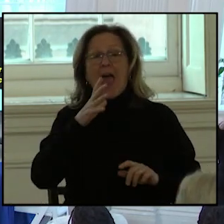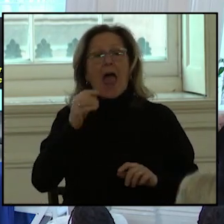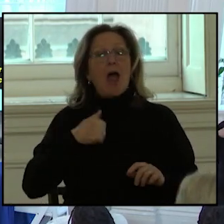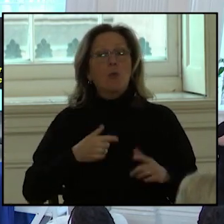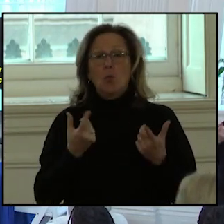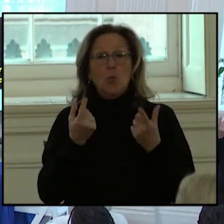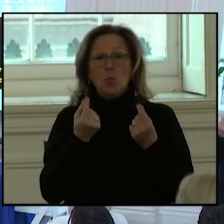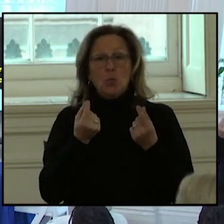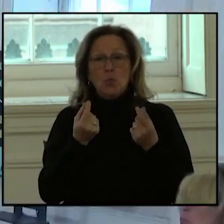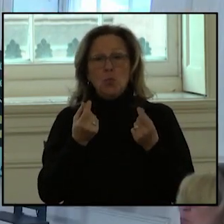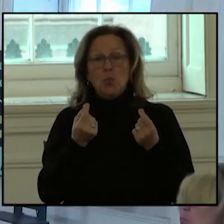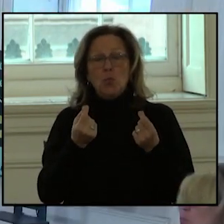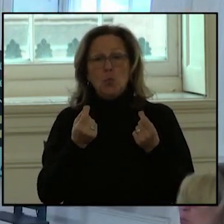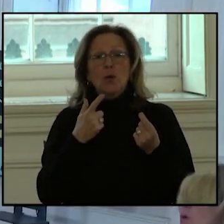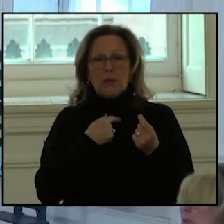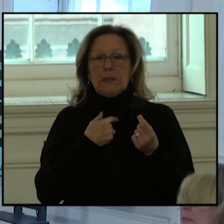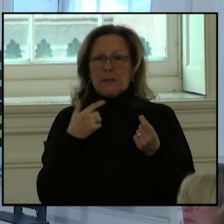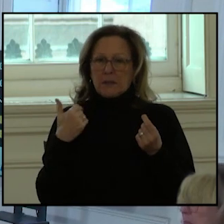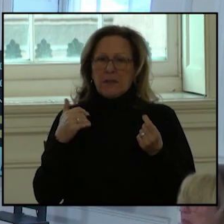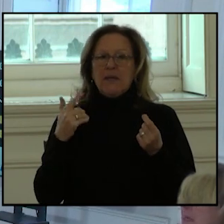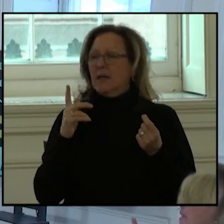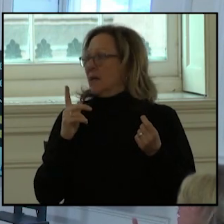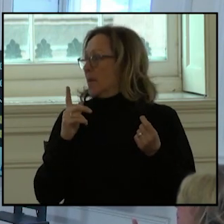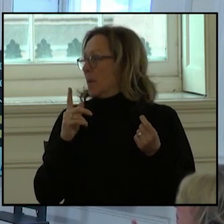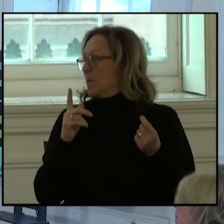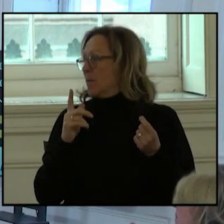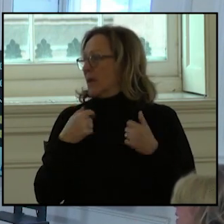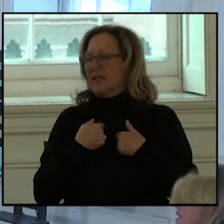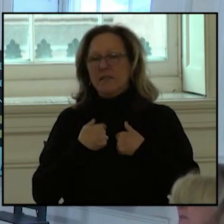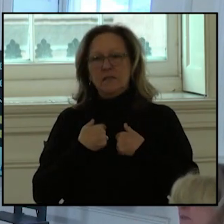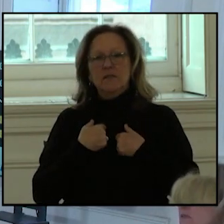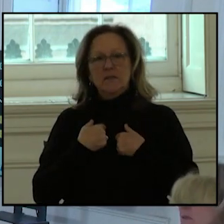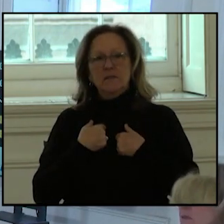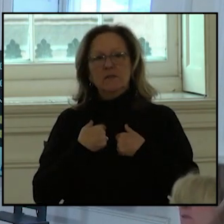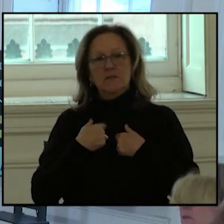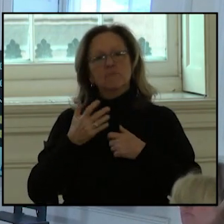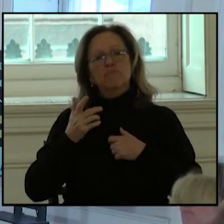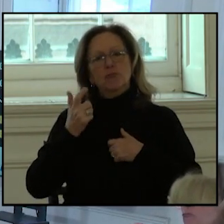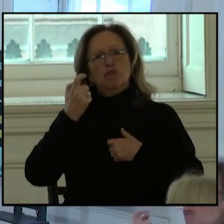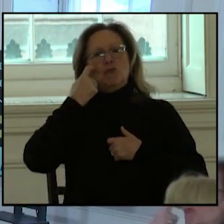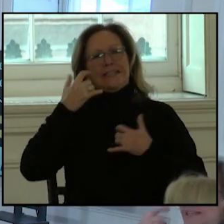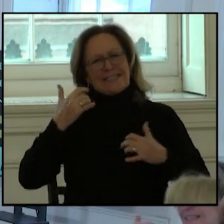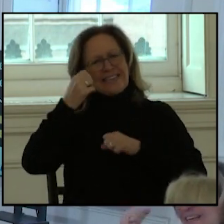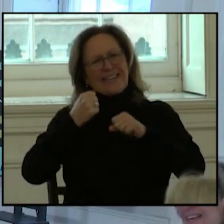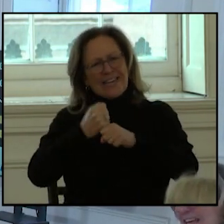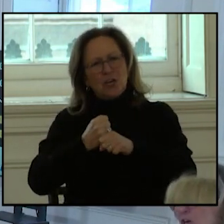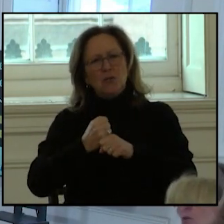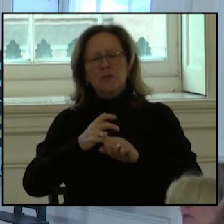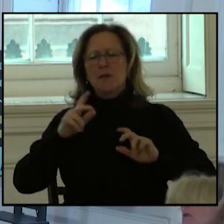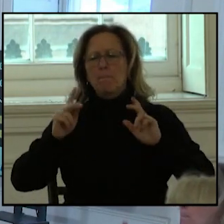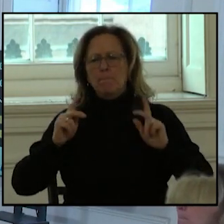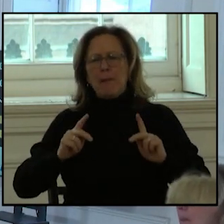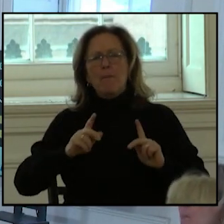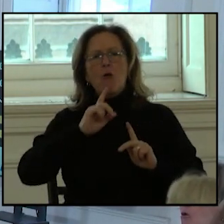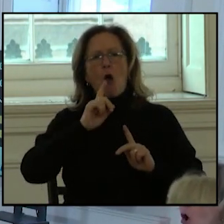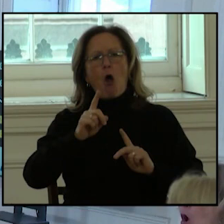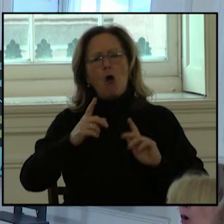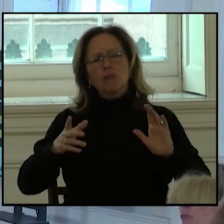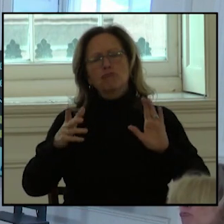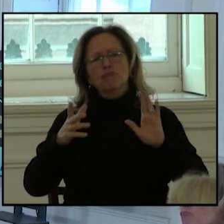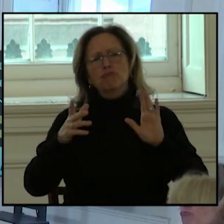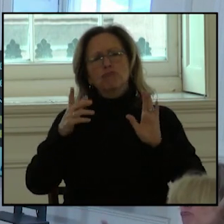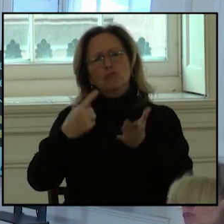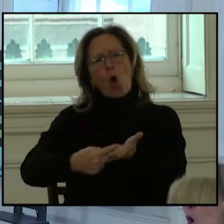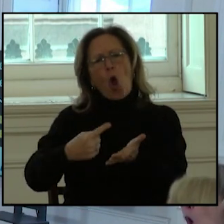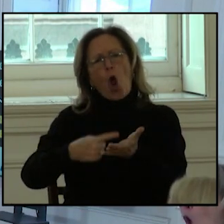is, it has been a lot in recent history, recent years, where people are talking about the narratives of